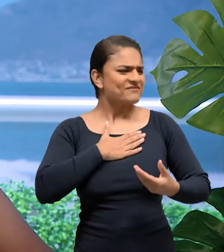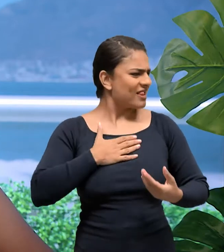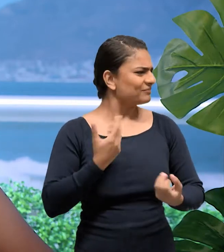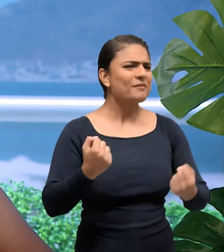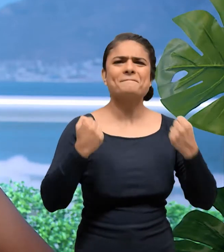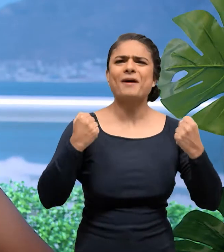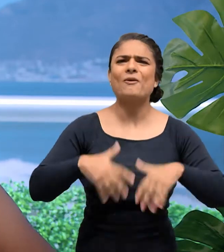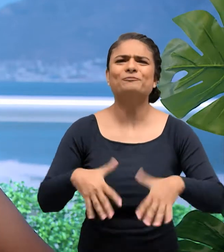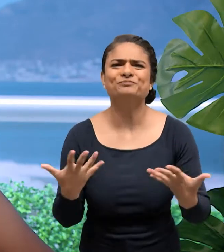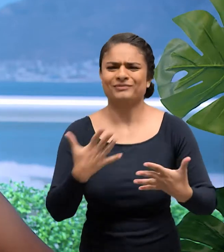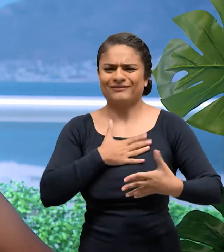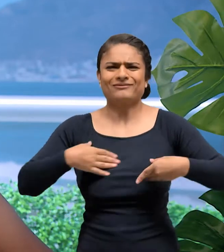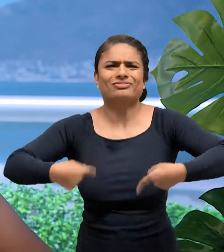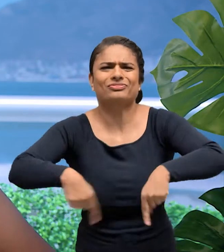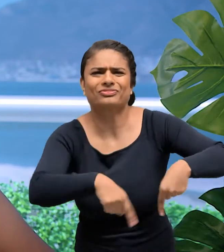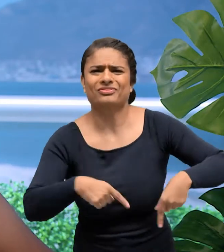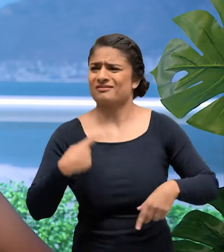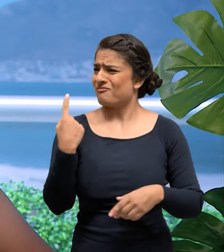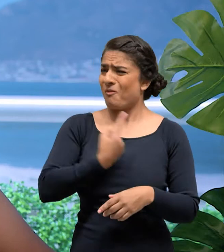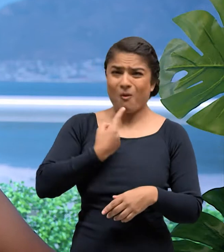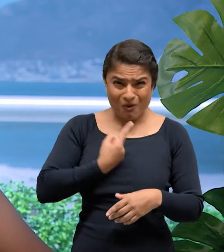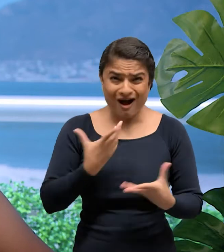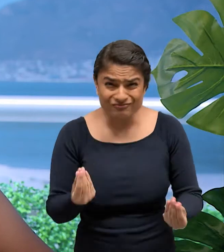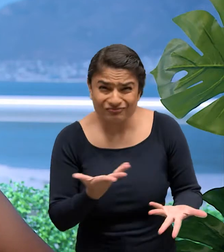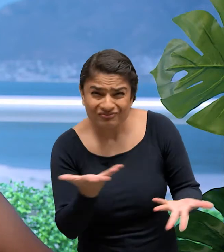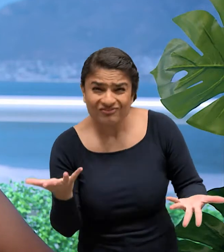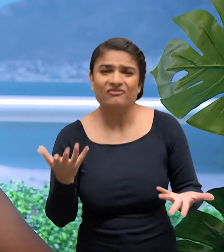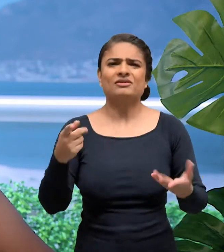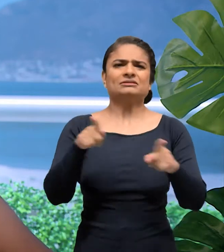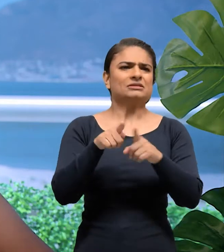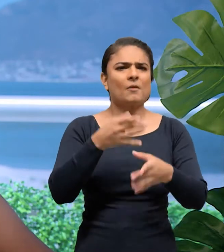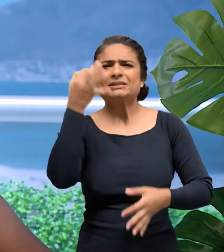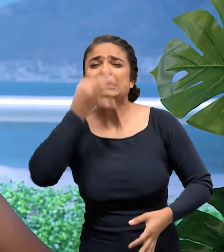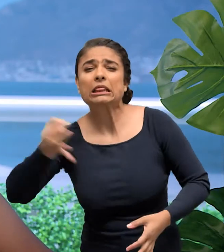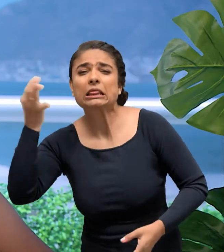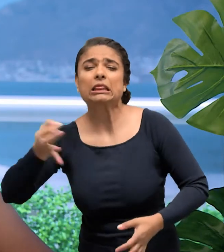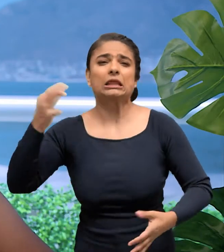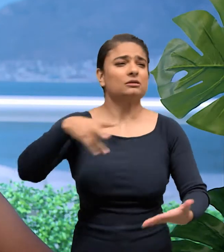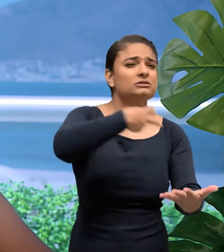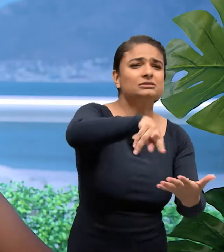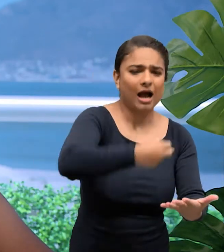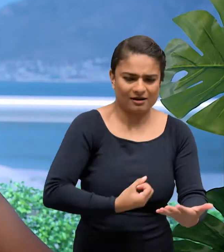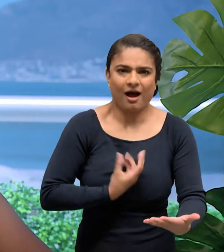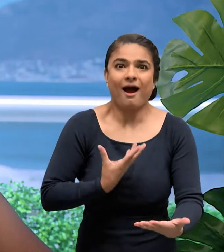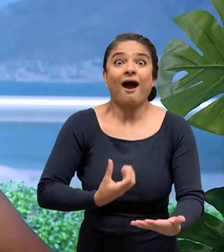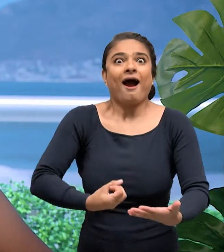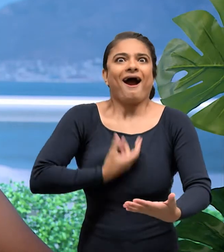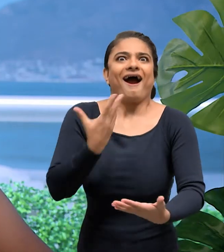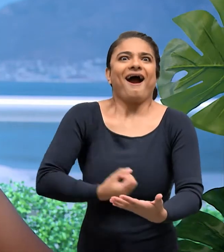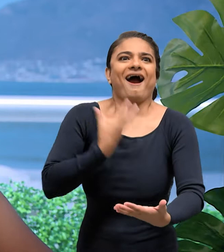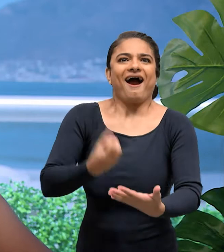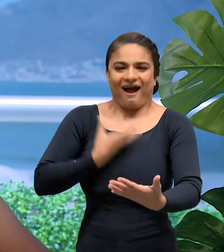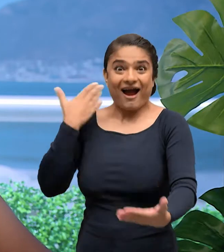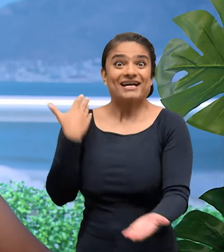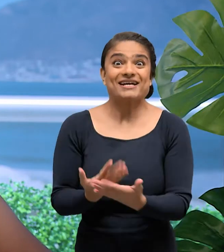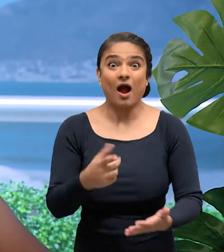fear. And as an only child, drawing, singing, dancing, and writing were my tools for expressing my emotions. Then, when